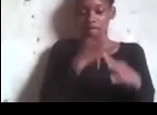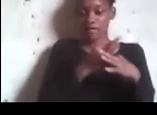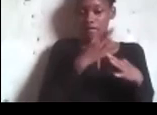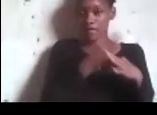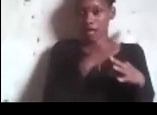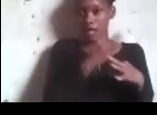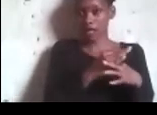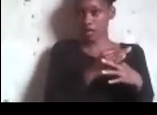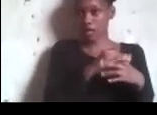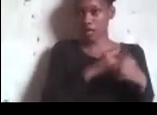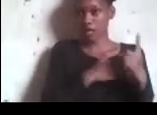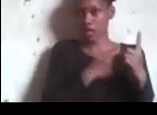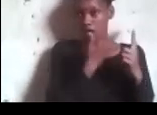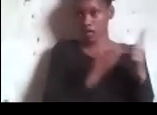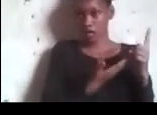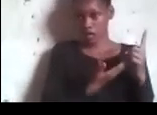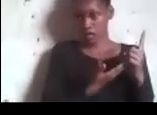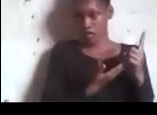meets,